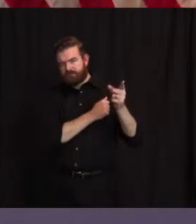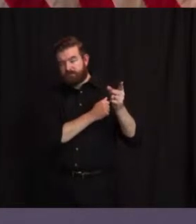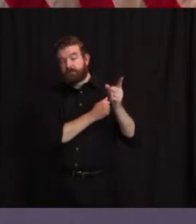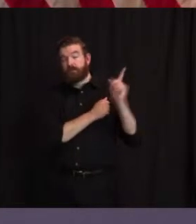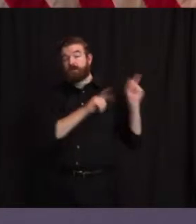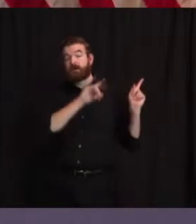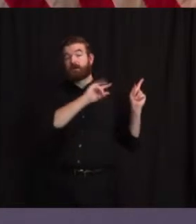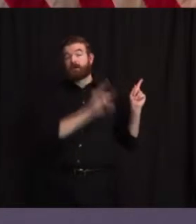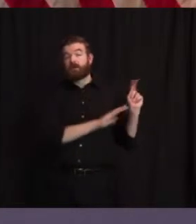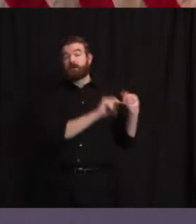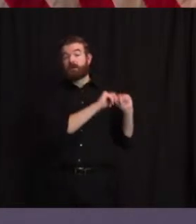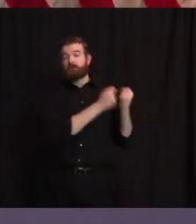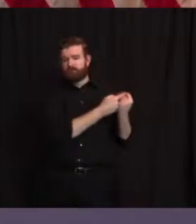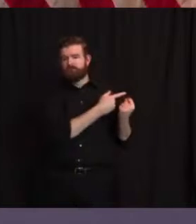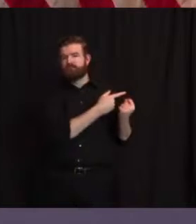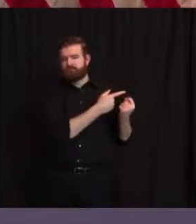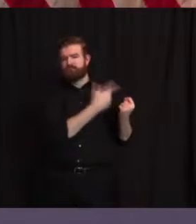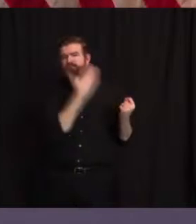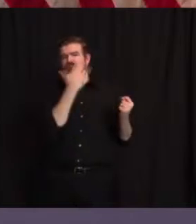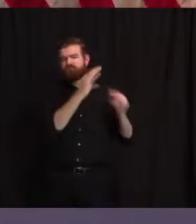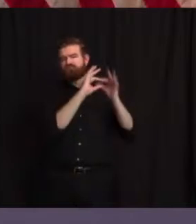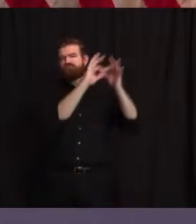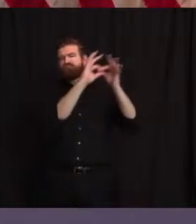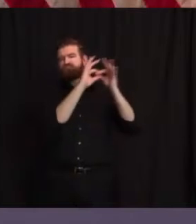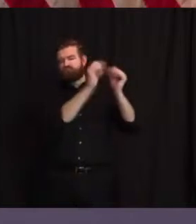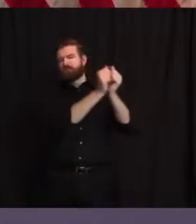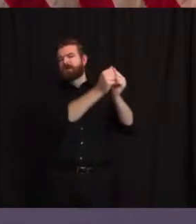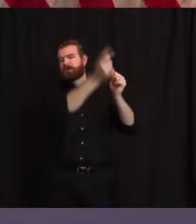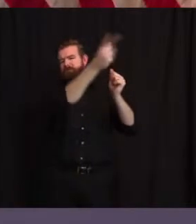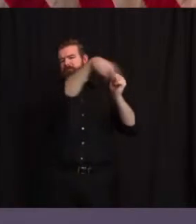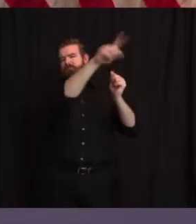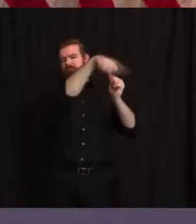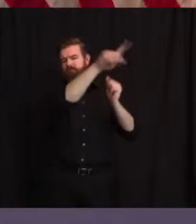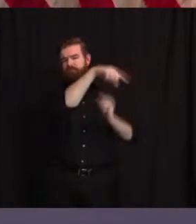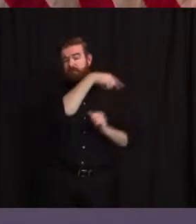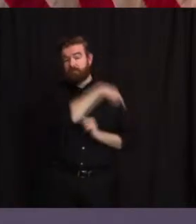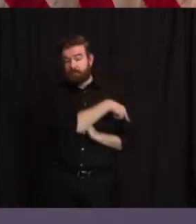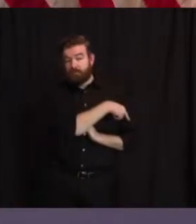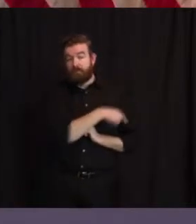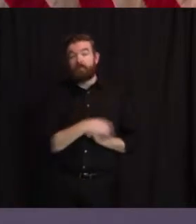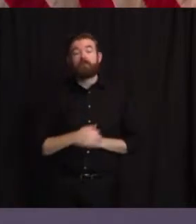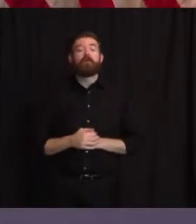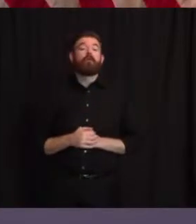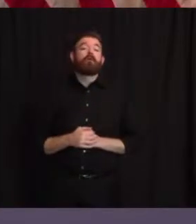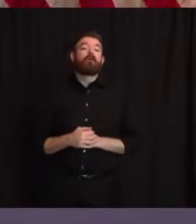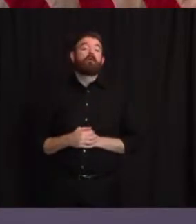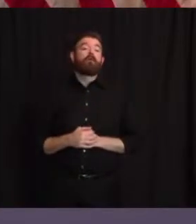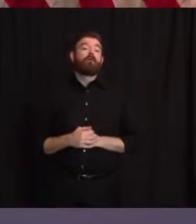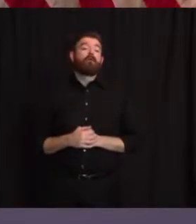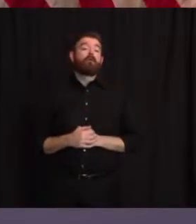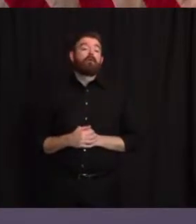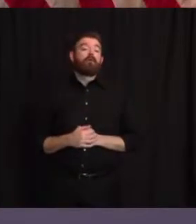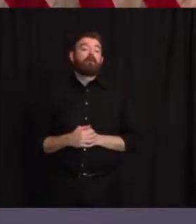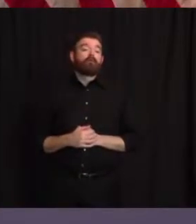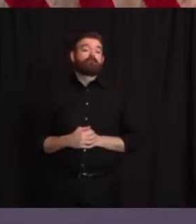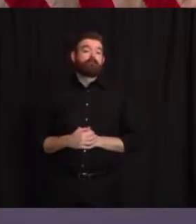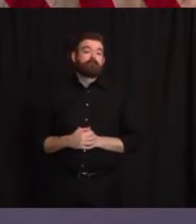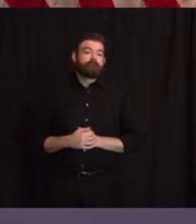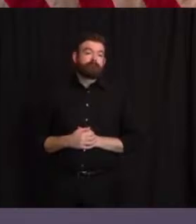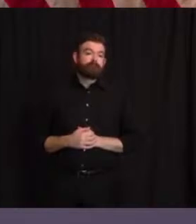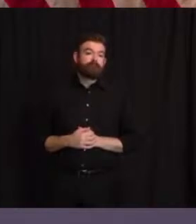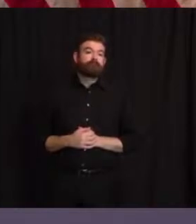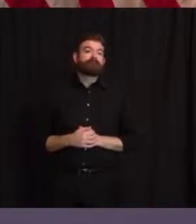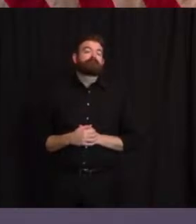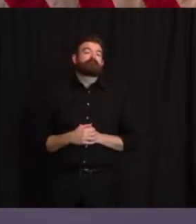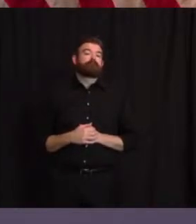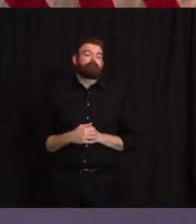today with what we're going live with in terms of a proposed stub period budget, that again, Liz will give you more detail